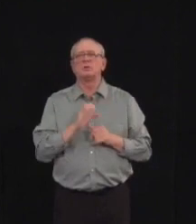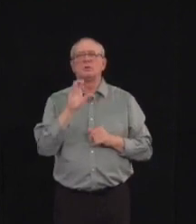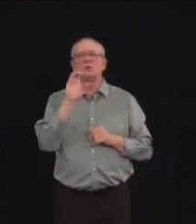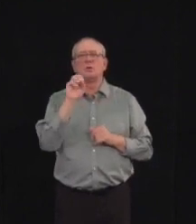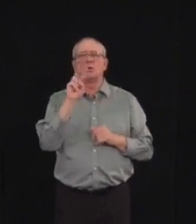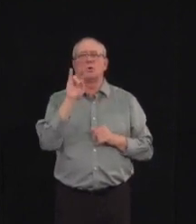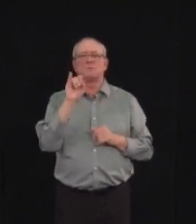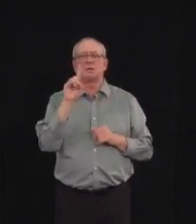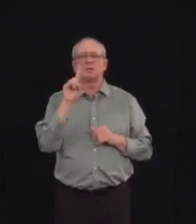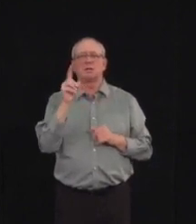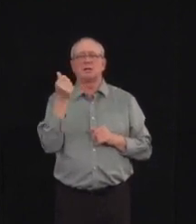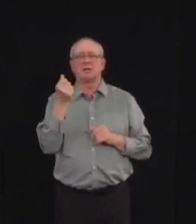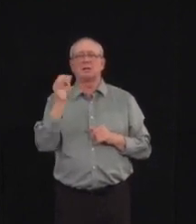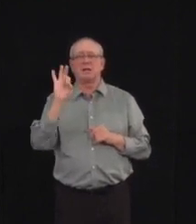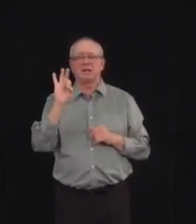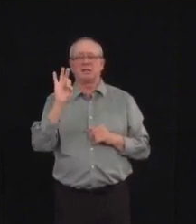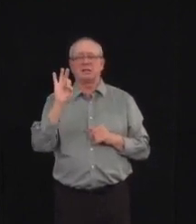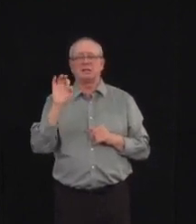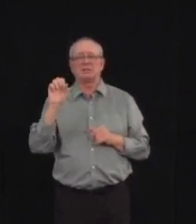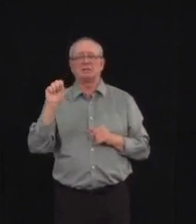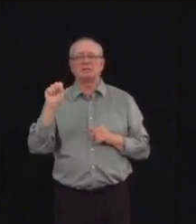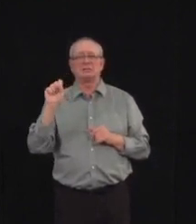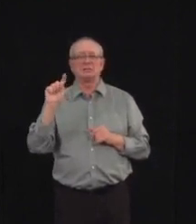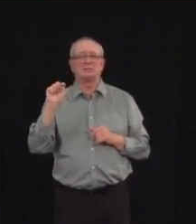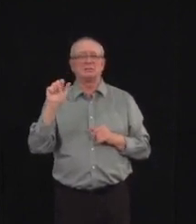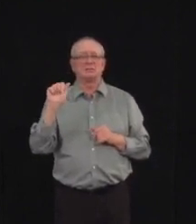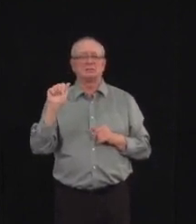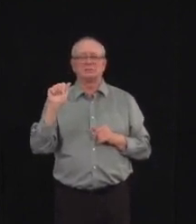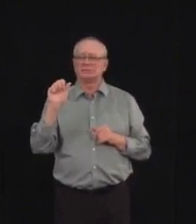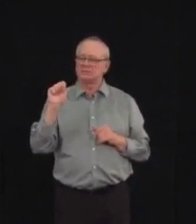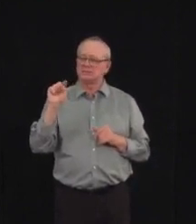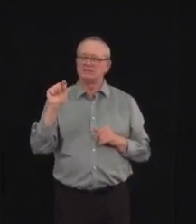stats.alberta.ca, that's COVID-19 stats at